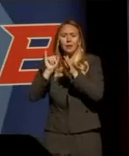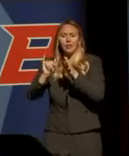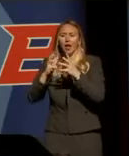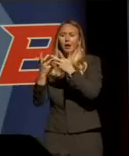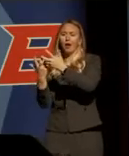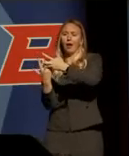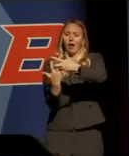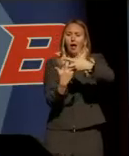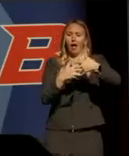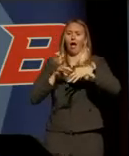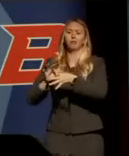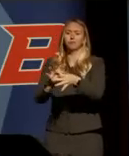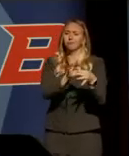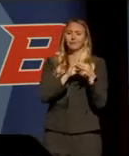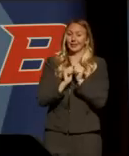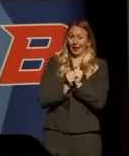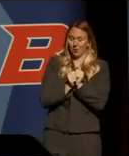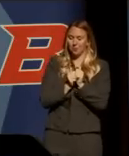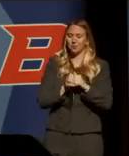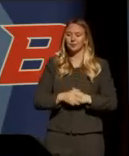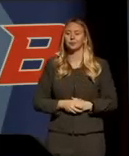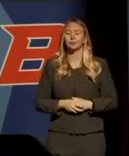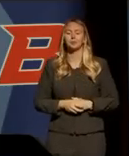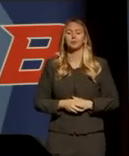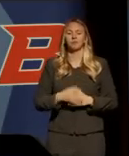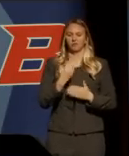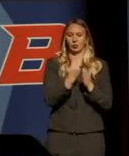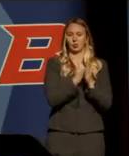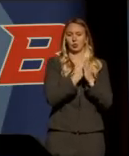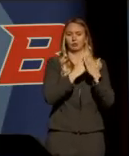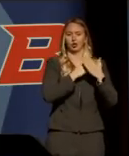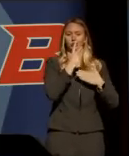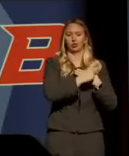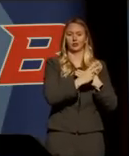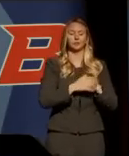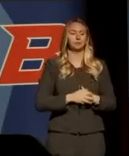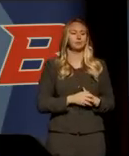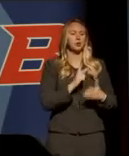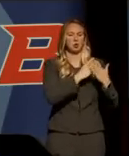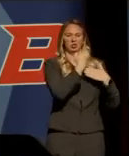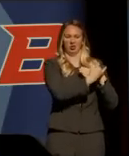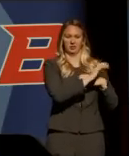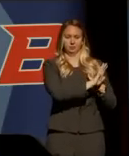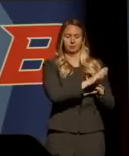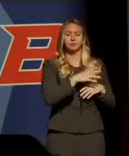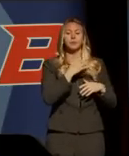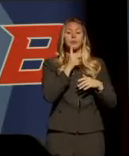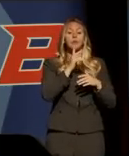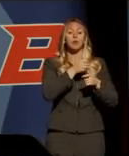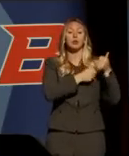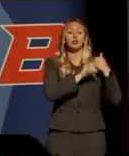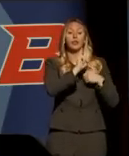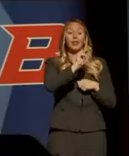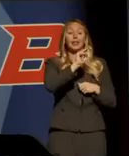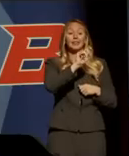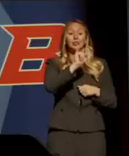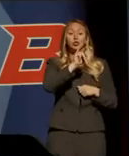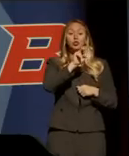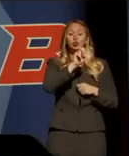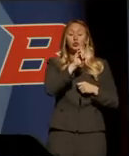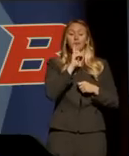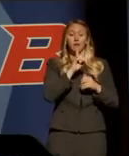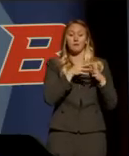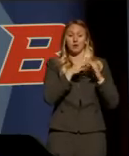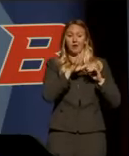is through a new project. Under our Institute for Advancing American Values, we've launched